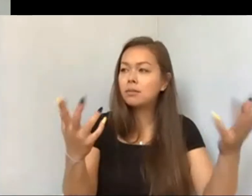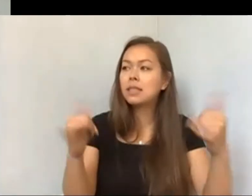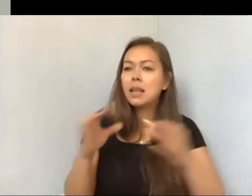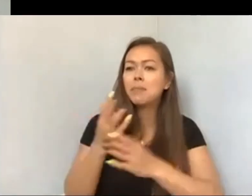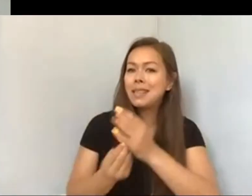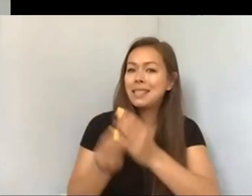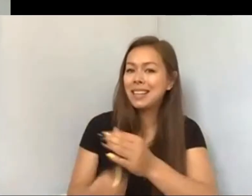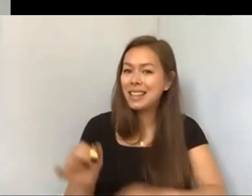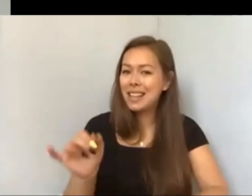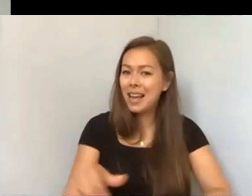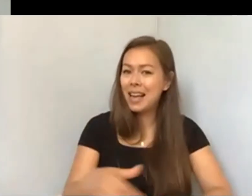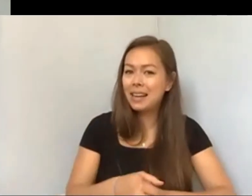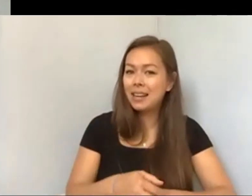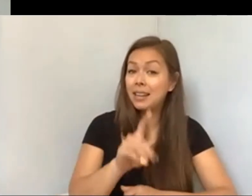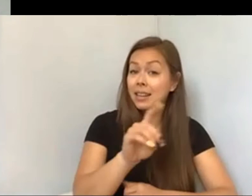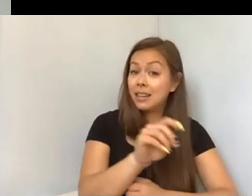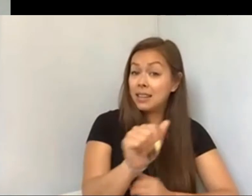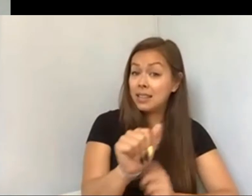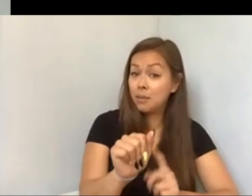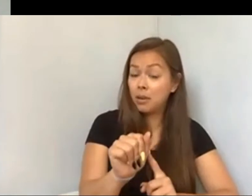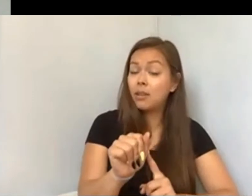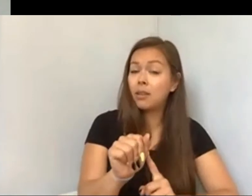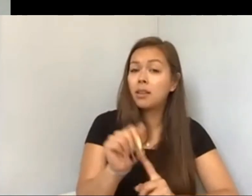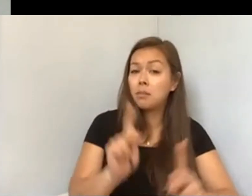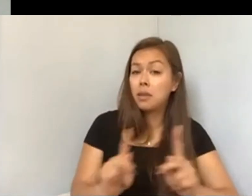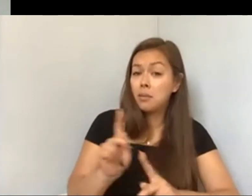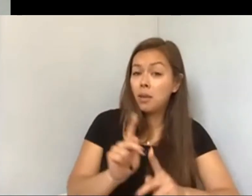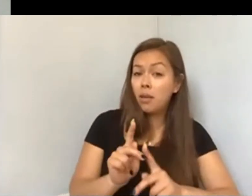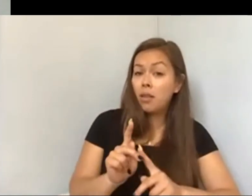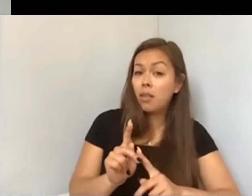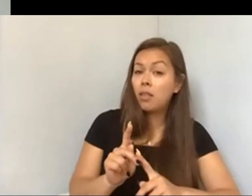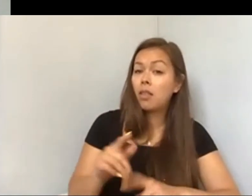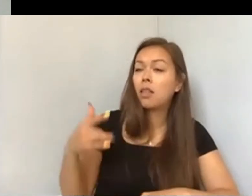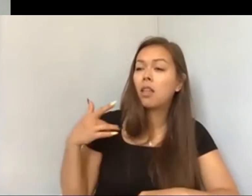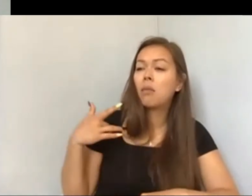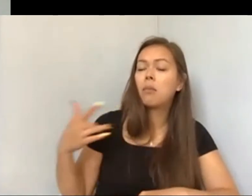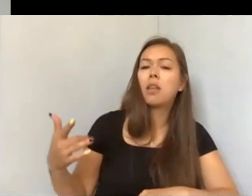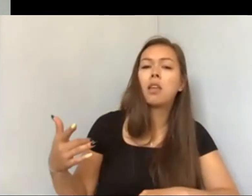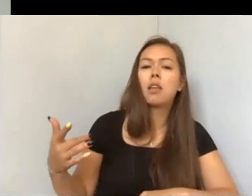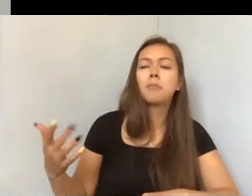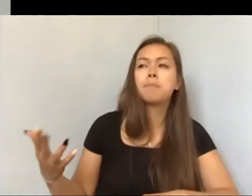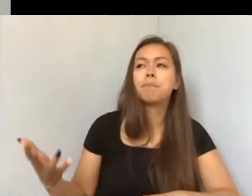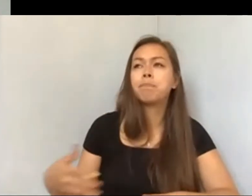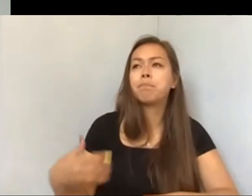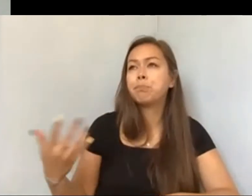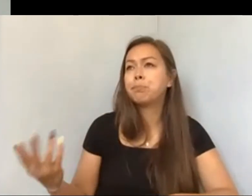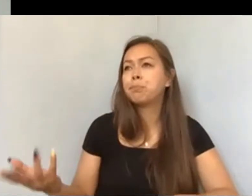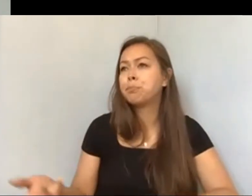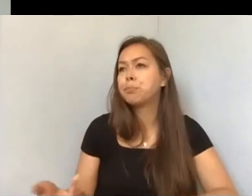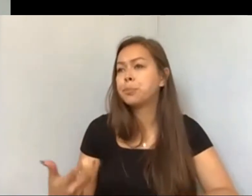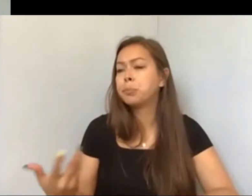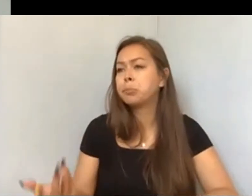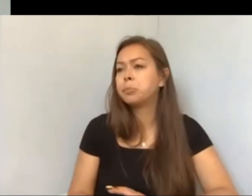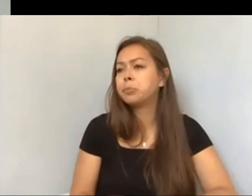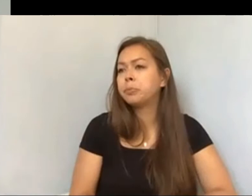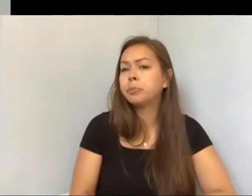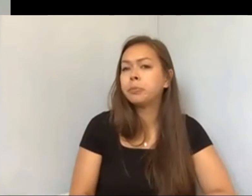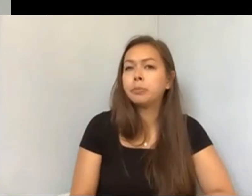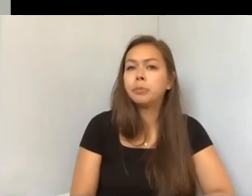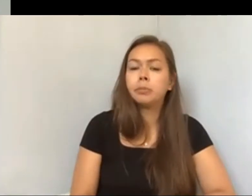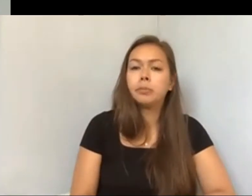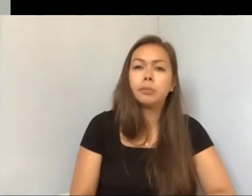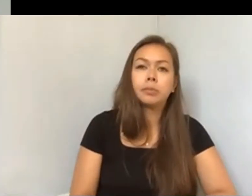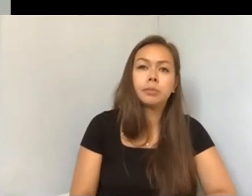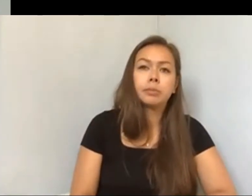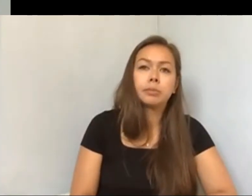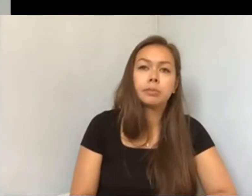hacking Zoom, for instance, by using the kind of